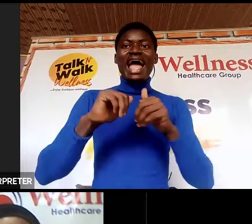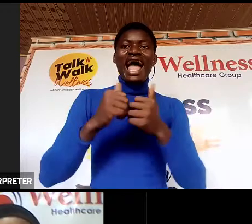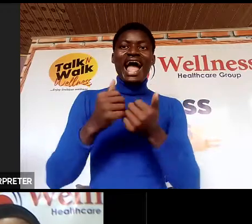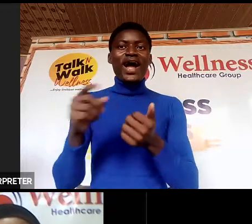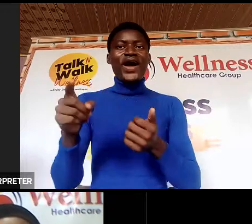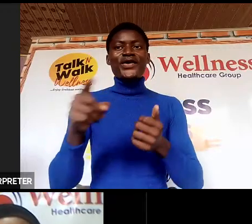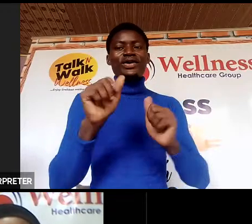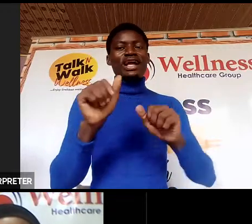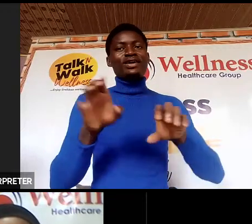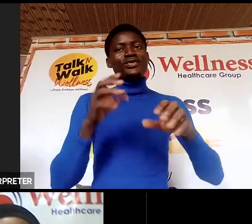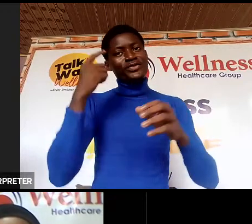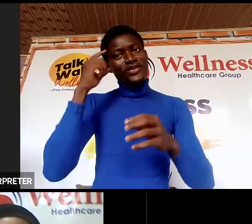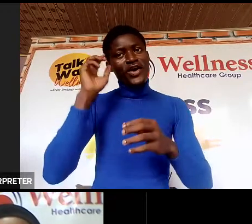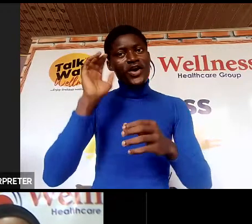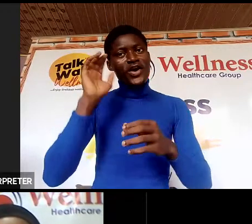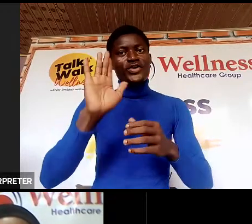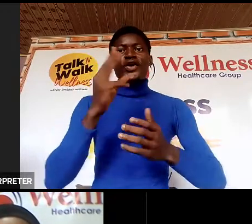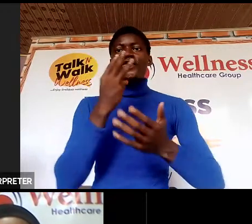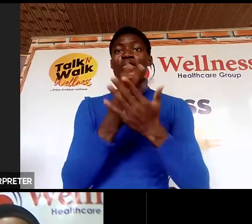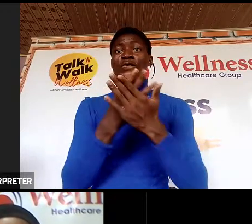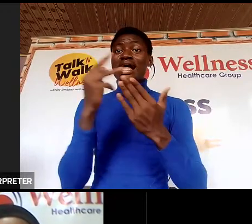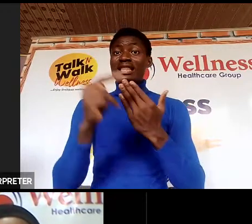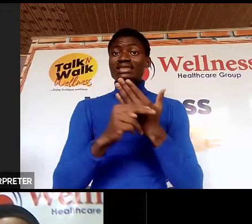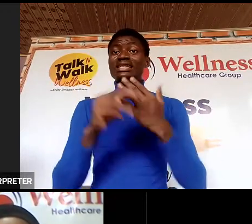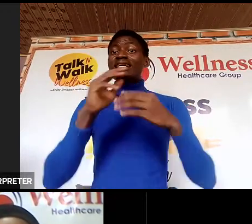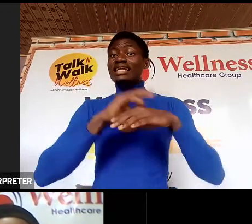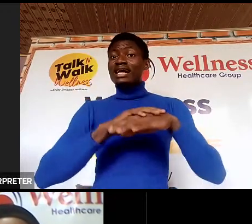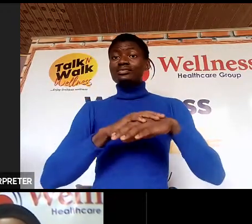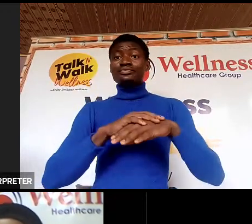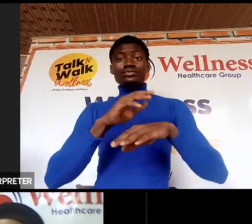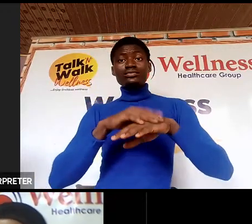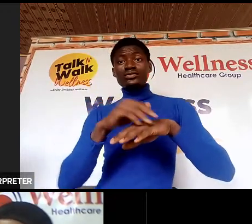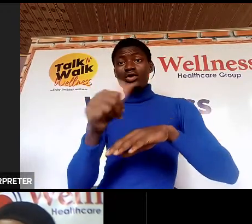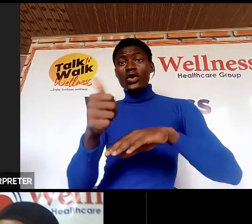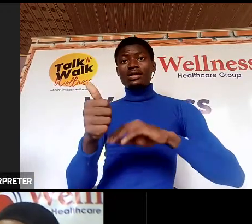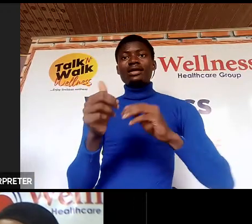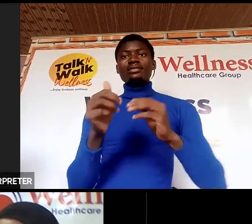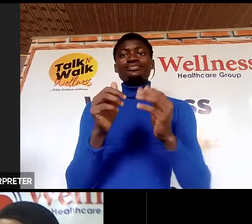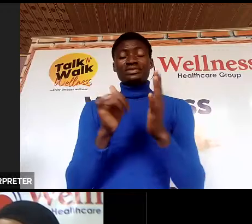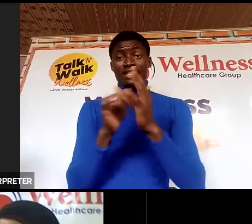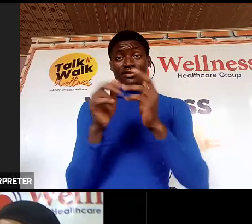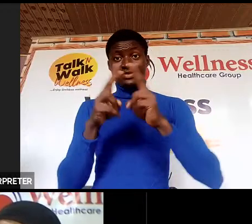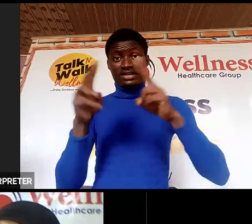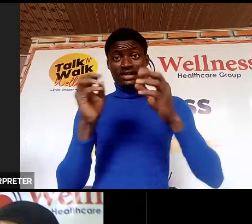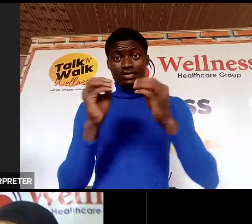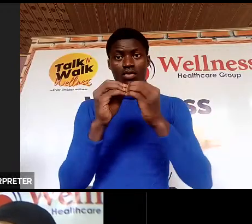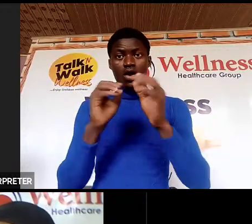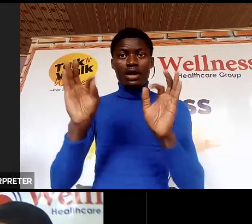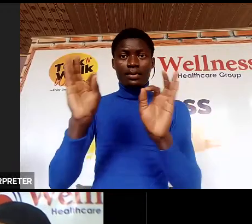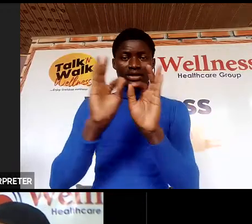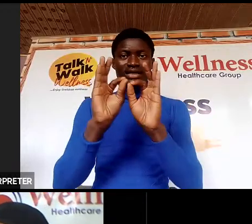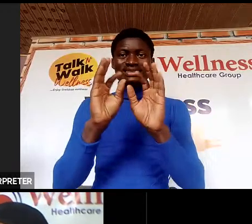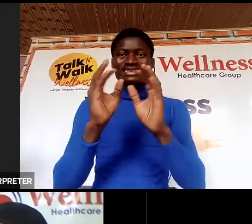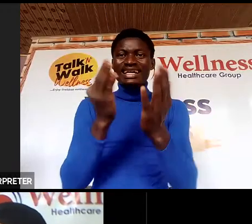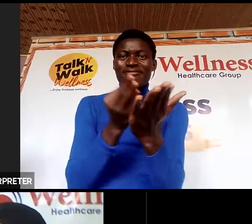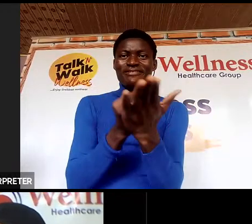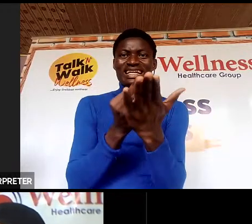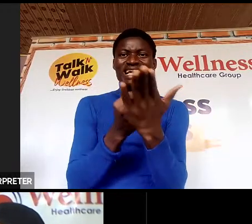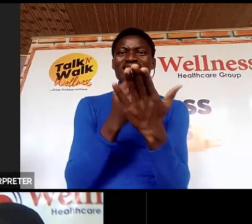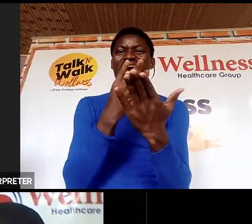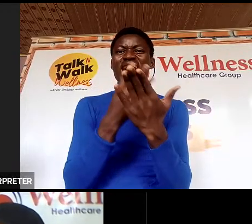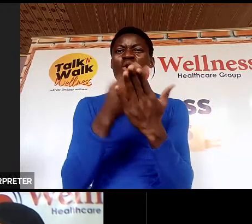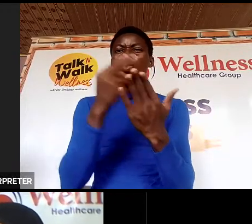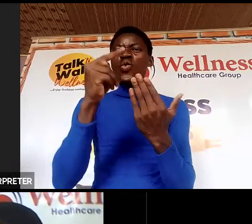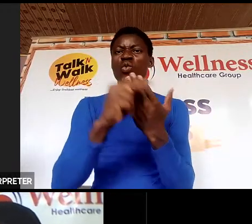hand, on the other hand, which is the part that I even think is more important, financial wellness also comes with financial discipline.